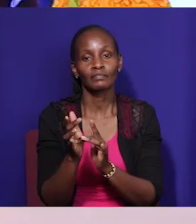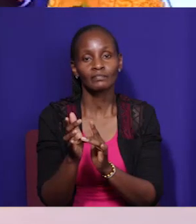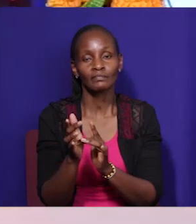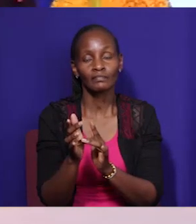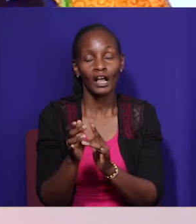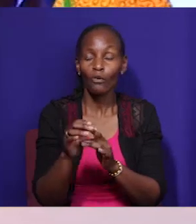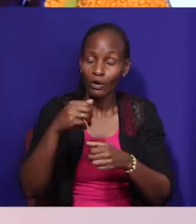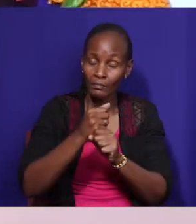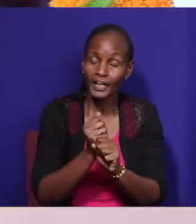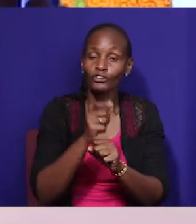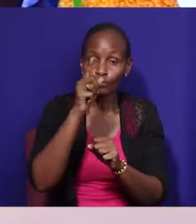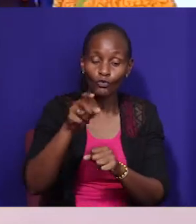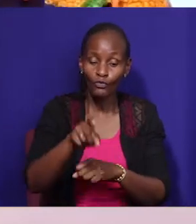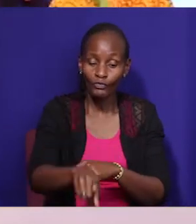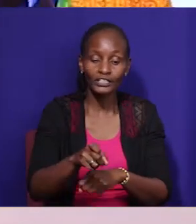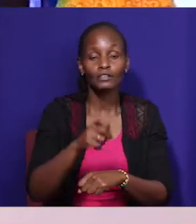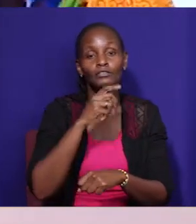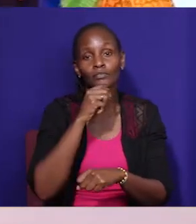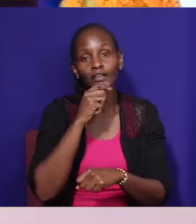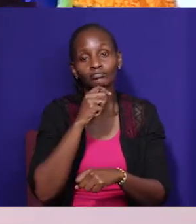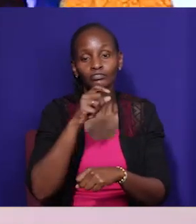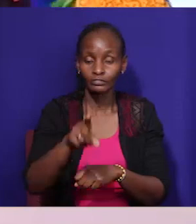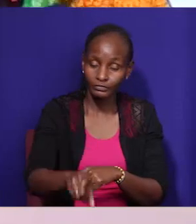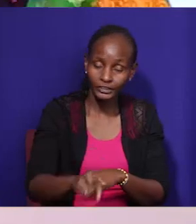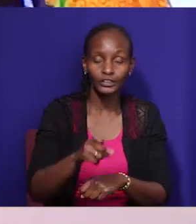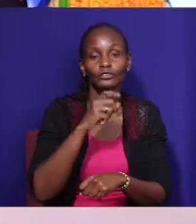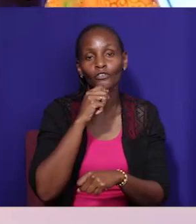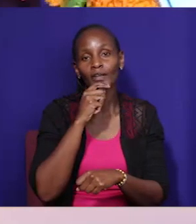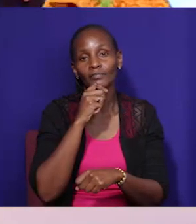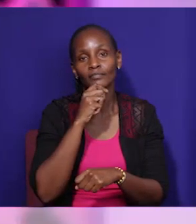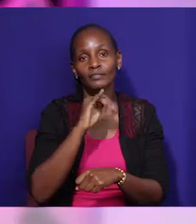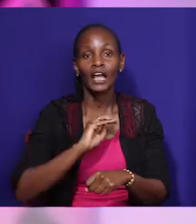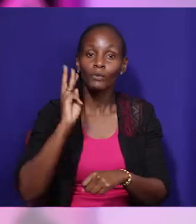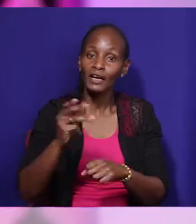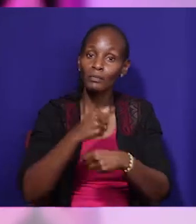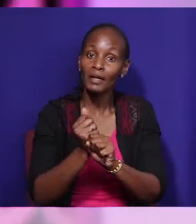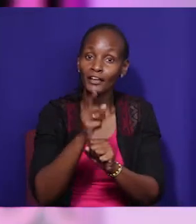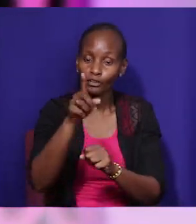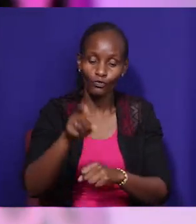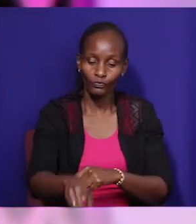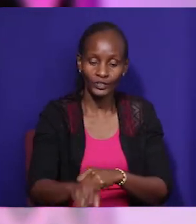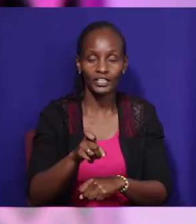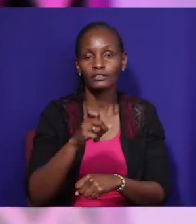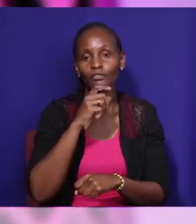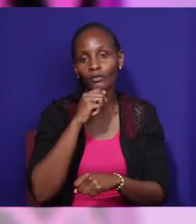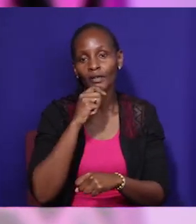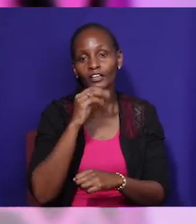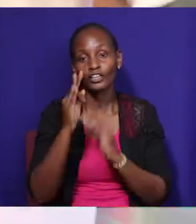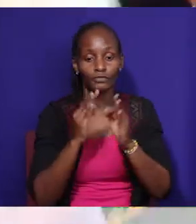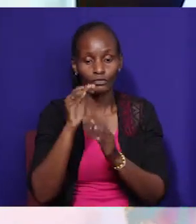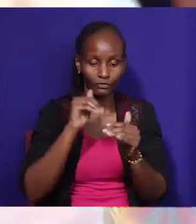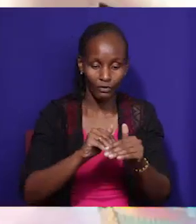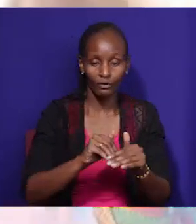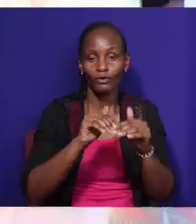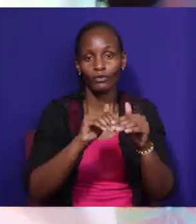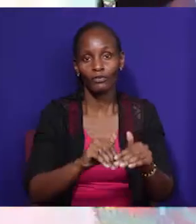Nitawafanya wavuvi wa watu, wavuvi wa watu. Wavuvi wa watu, nitawafanya wavuvi wa watu,